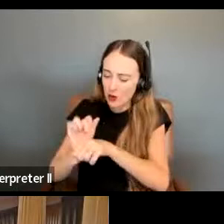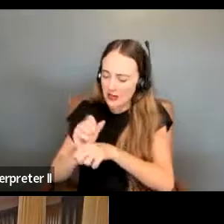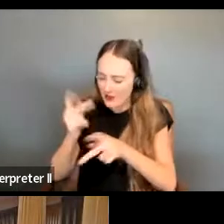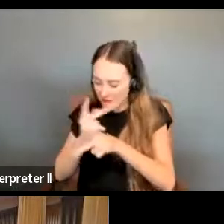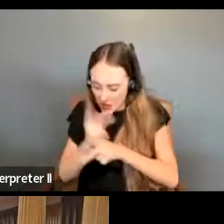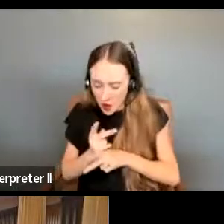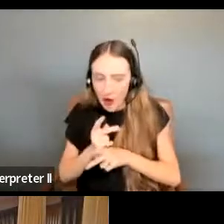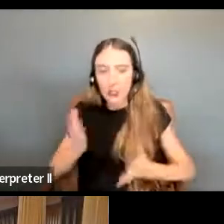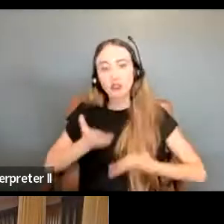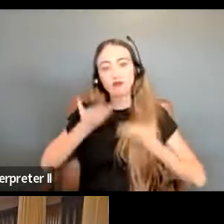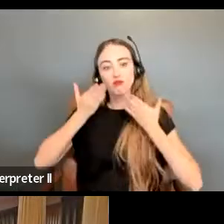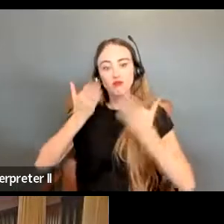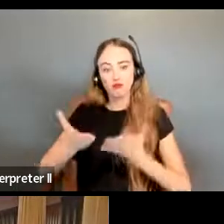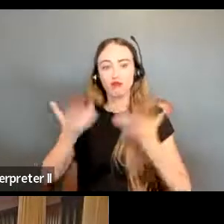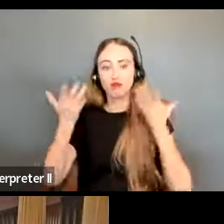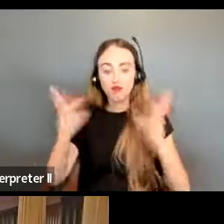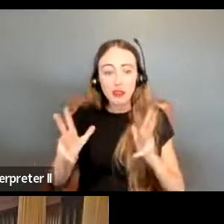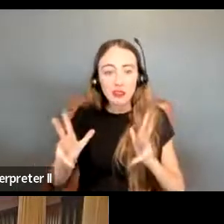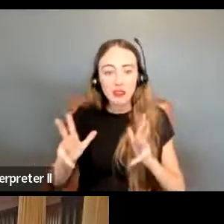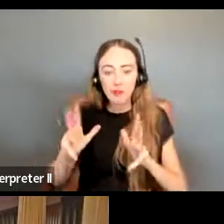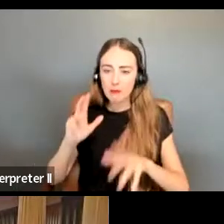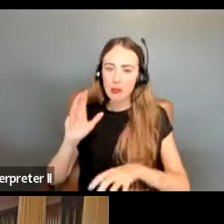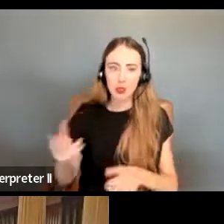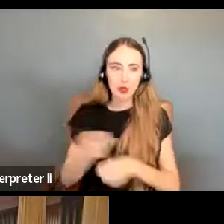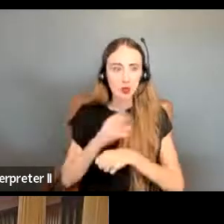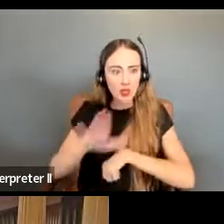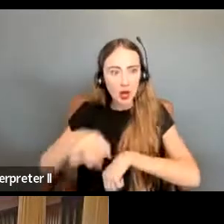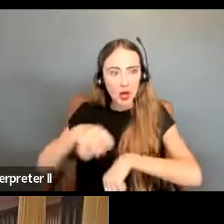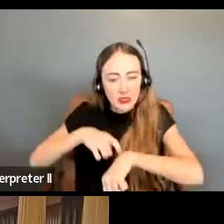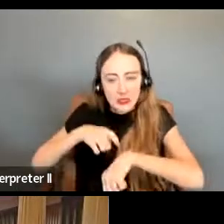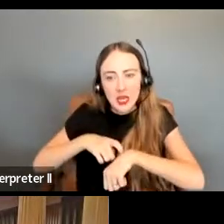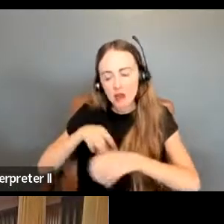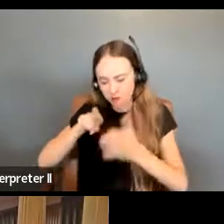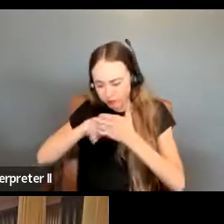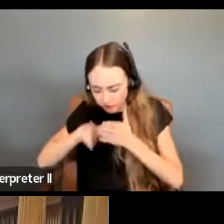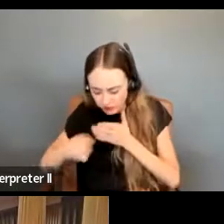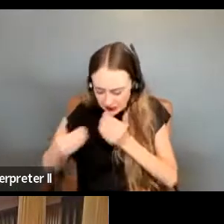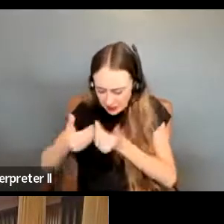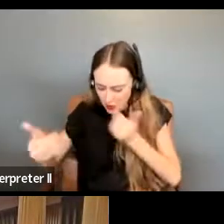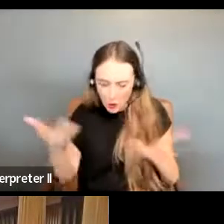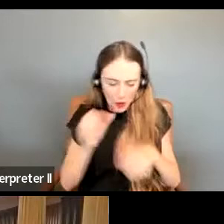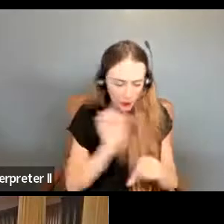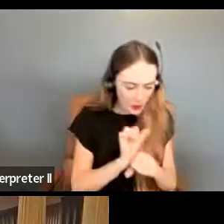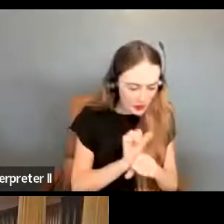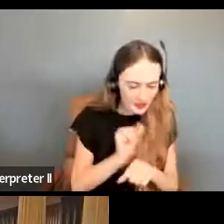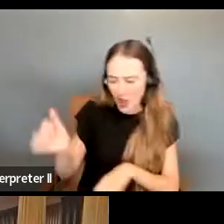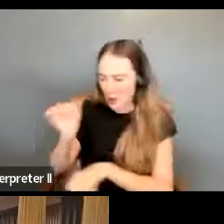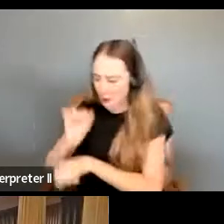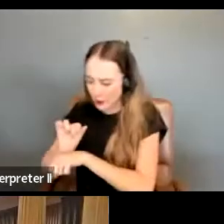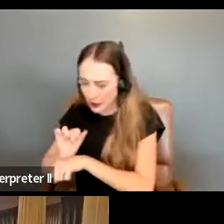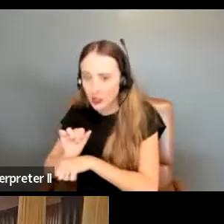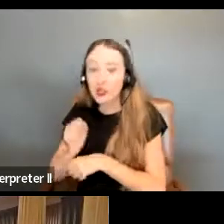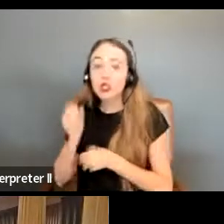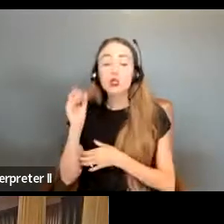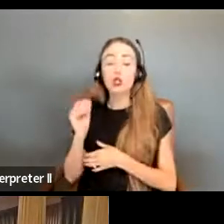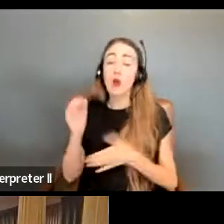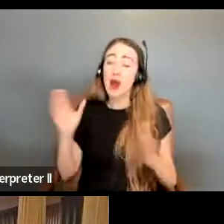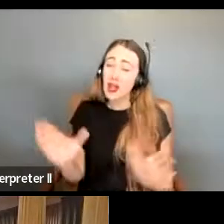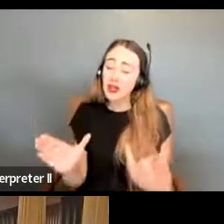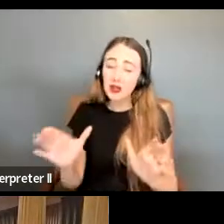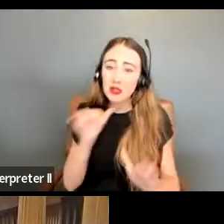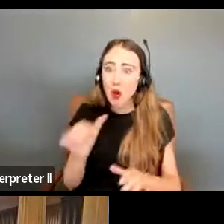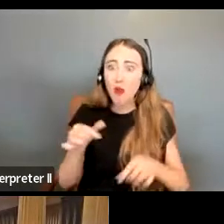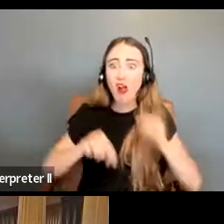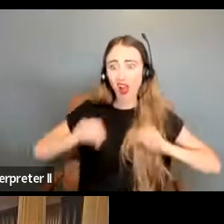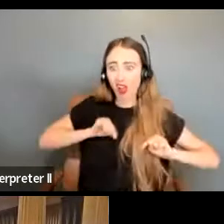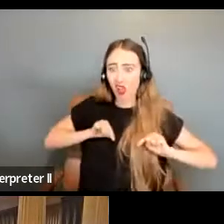and produce the recommendations by taking their time, digging into the research, and separating what we think works from what actually works. So I encourage us not to take a step backwards